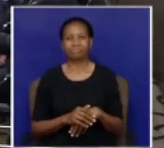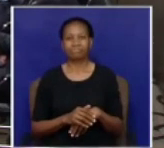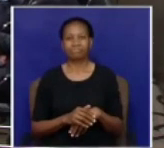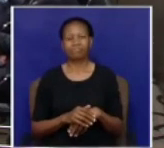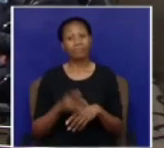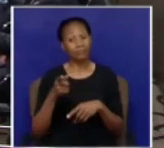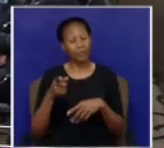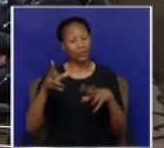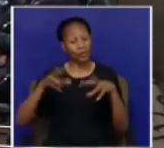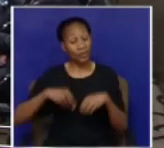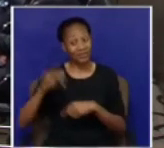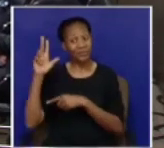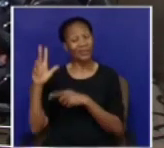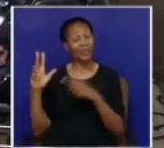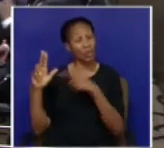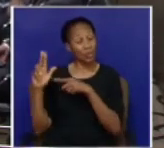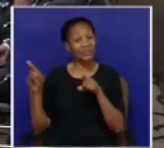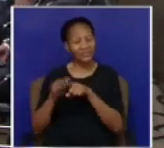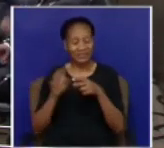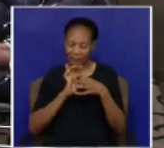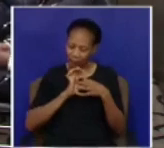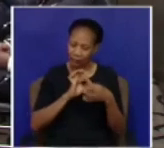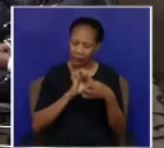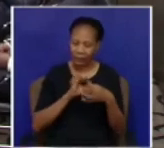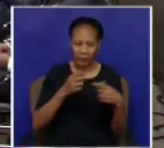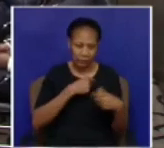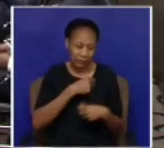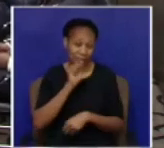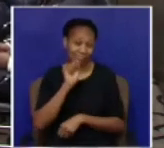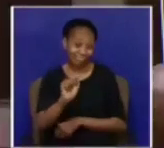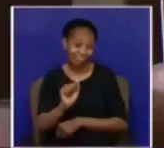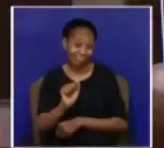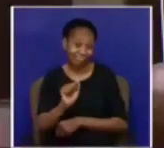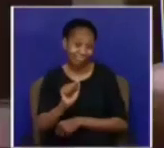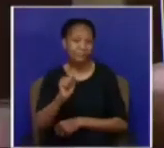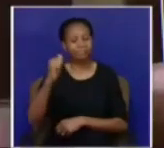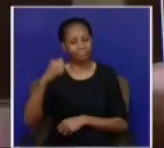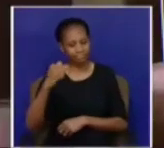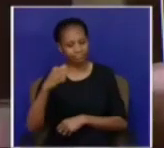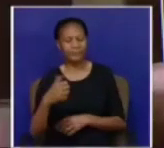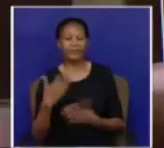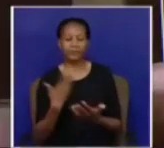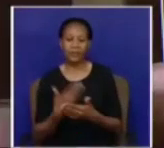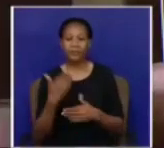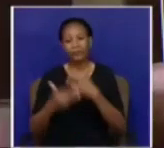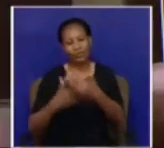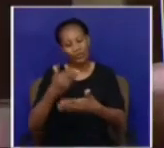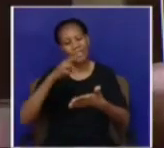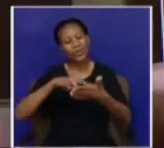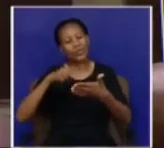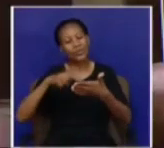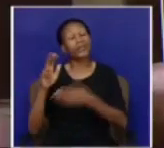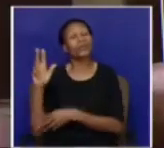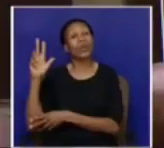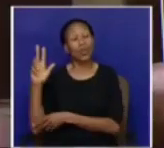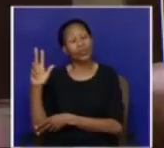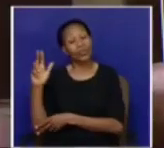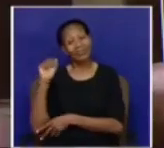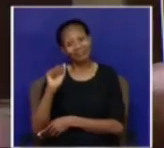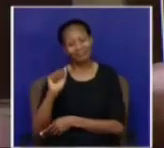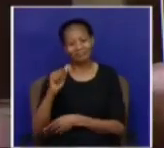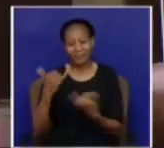You consider the oath or affirmation binding on your conscience? You may proceed to read the oath or